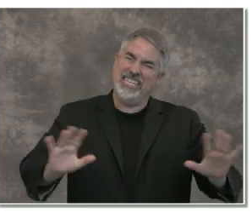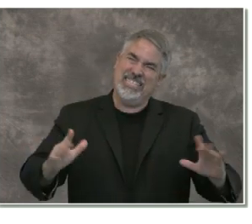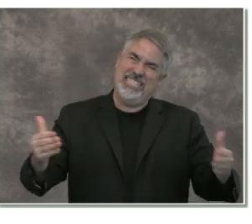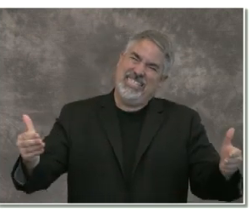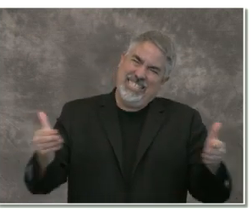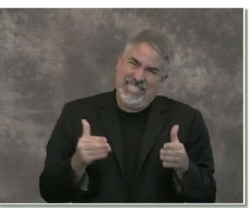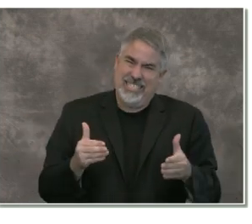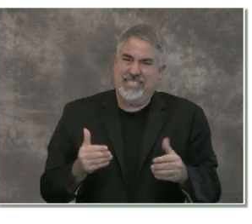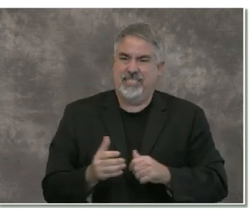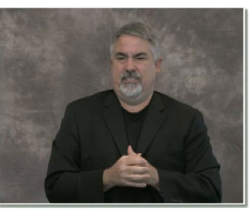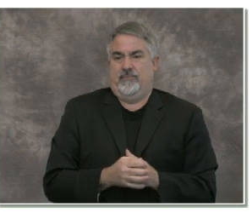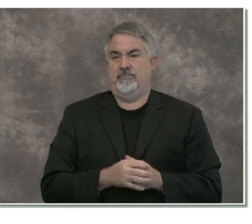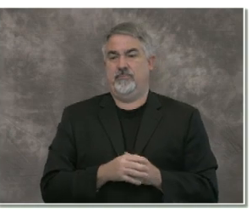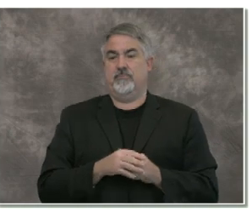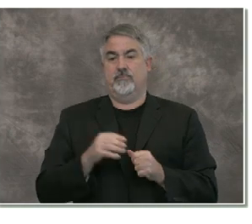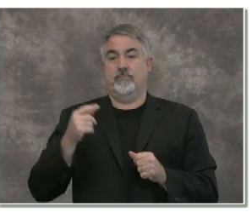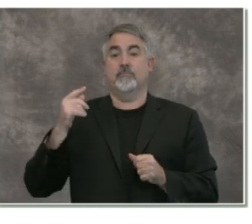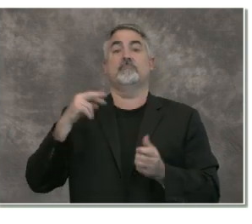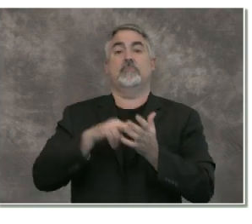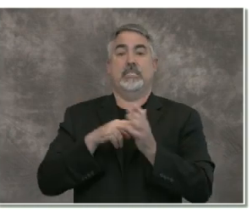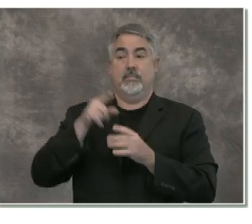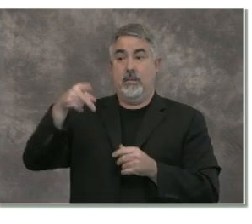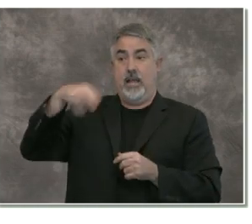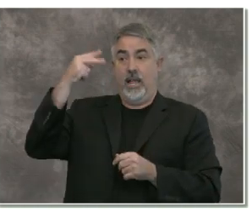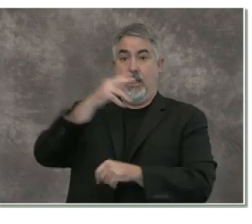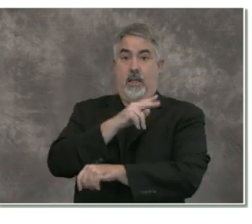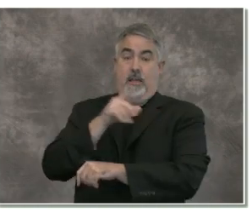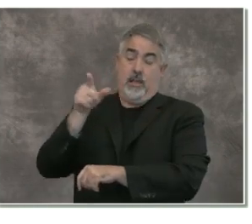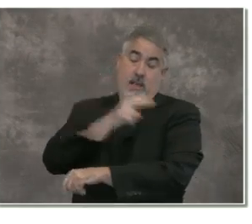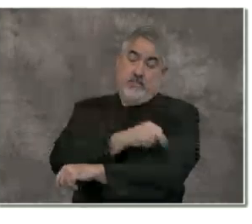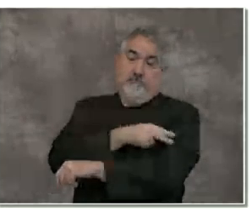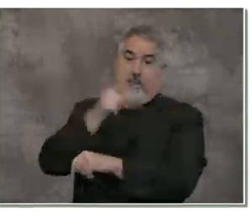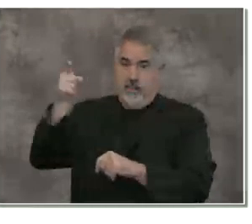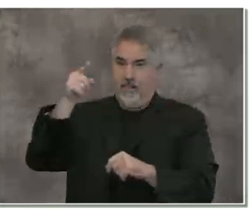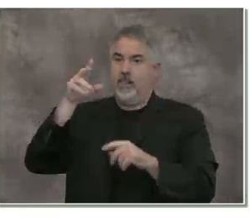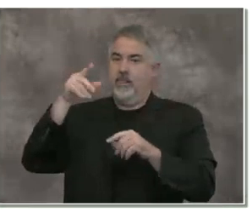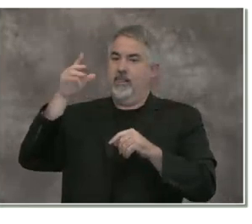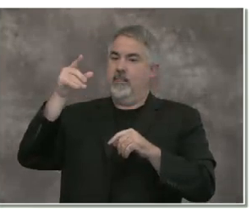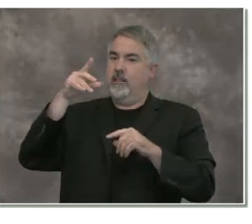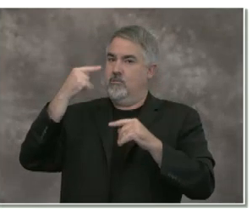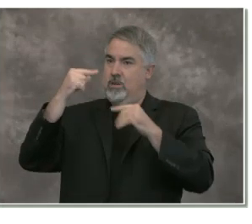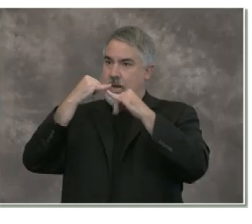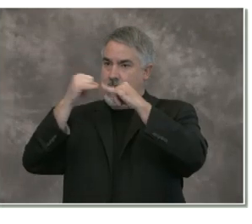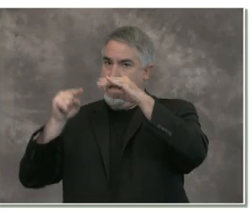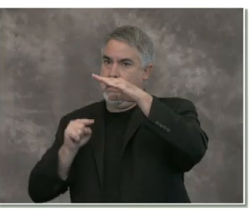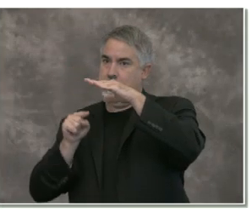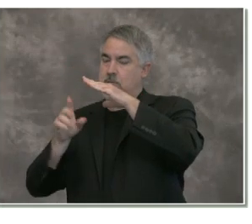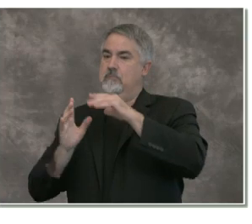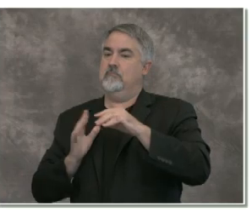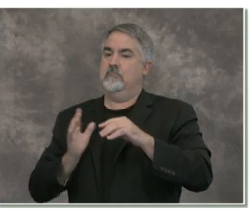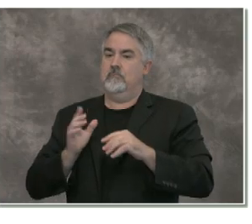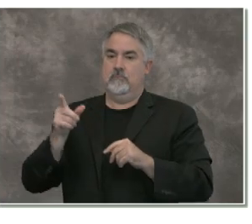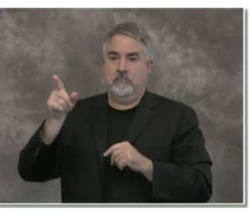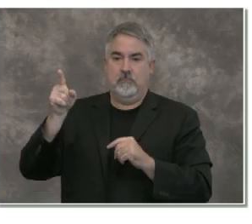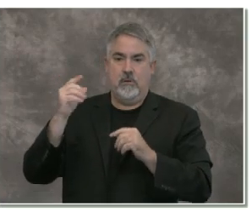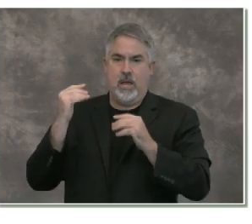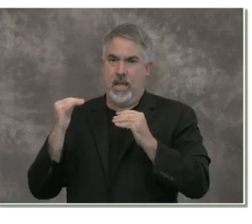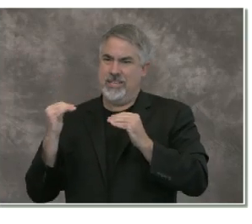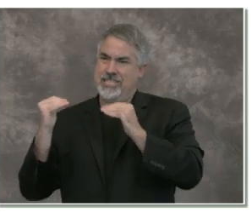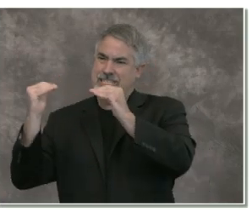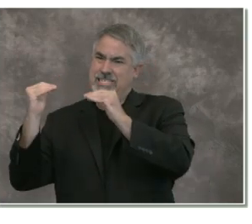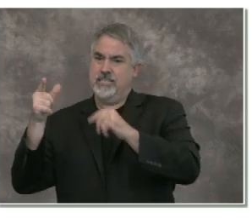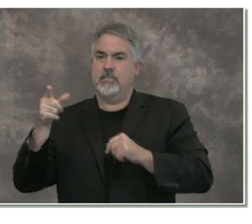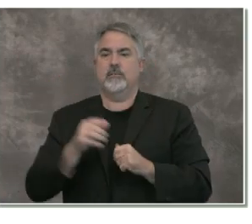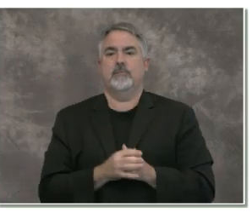taking a number of proactive steps that are our current efforts around raising the bar. Just this week, we announced the Palomar Medical Center